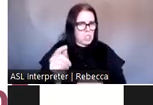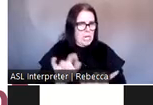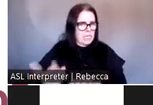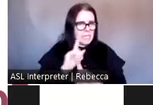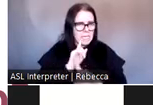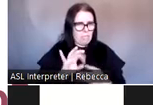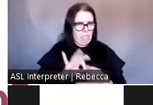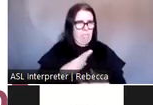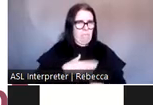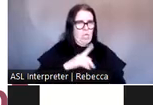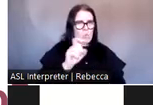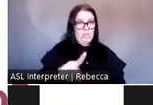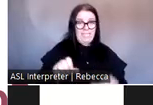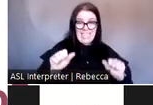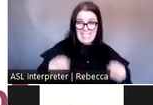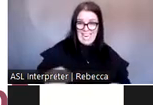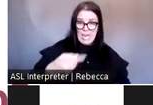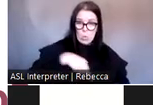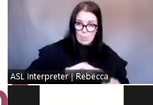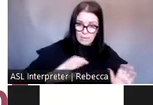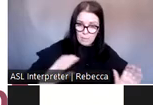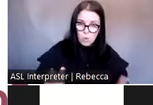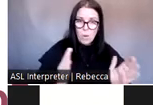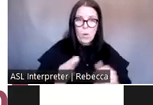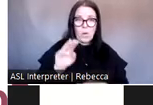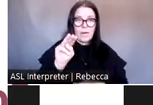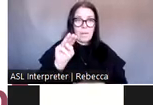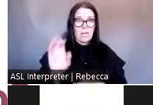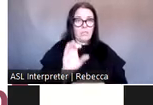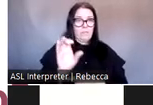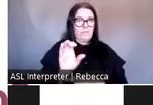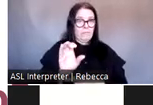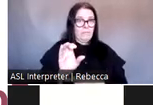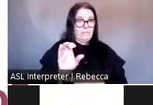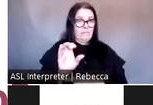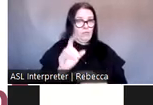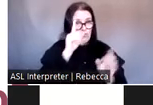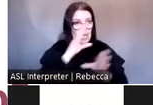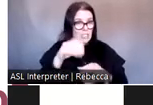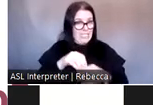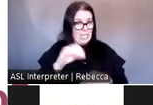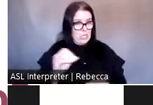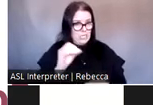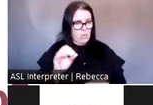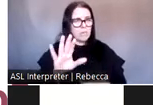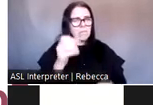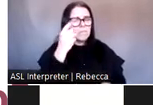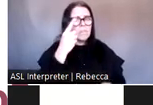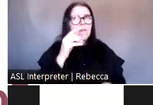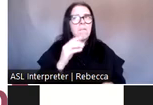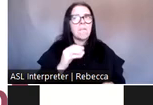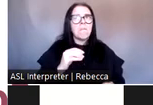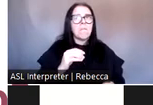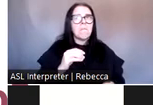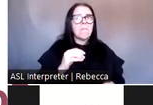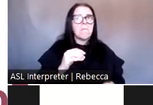this question. Can we help to promote the micro-credential strategy in Ontario? I don't think any of us would really disagree that the